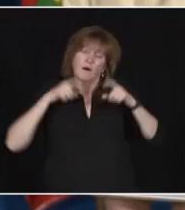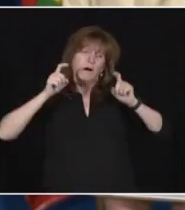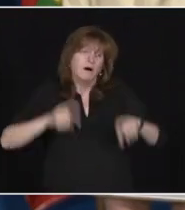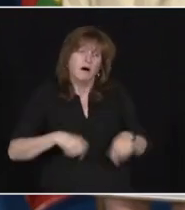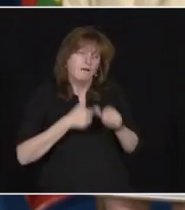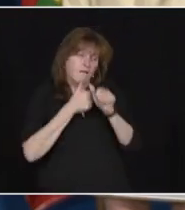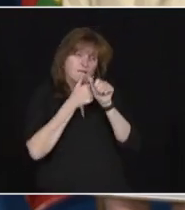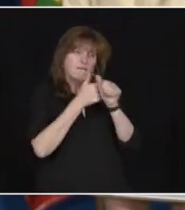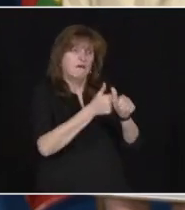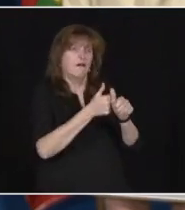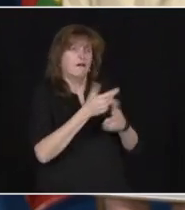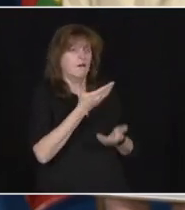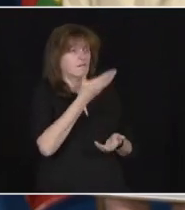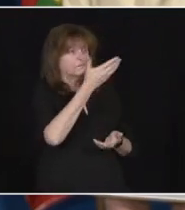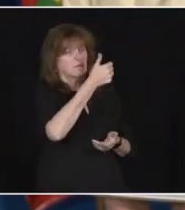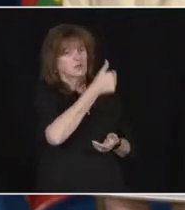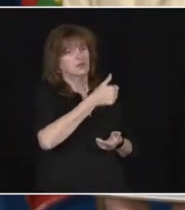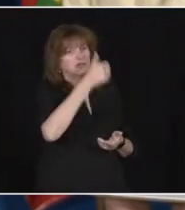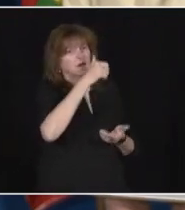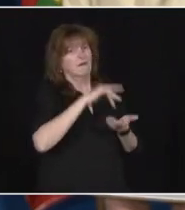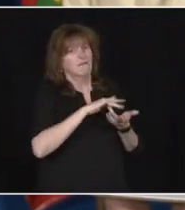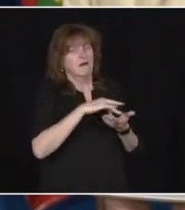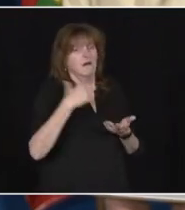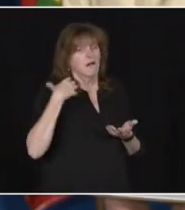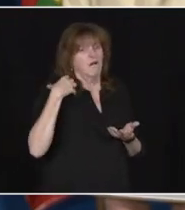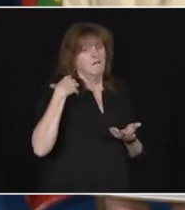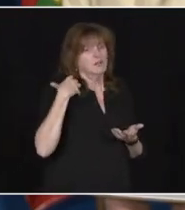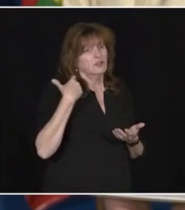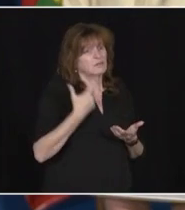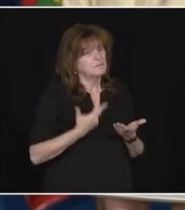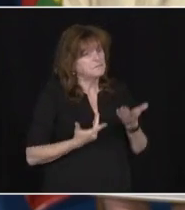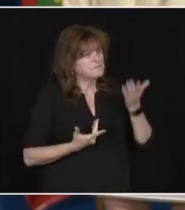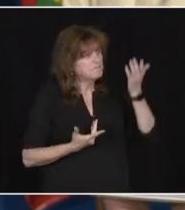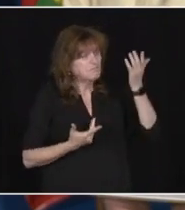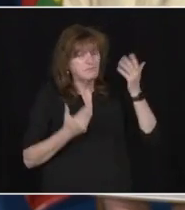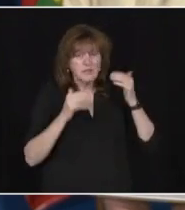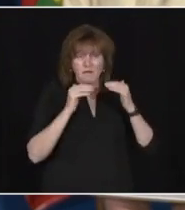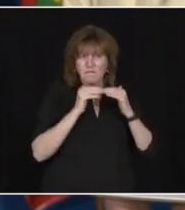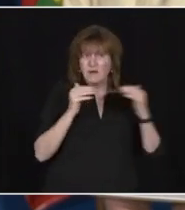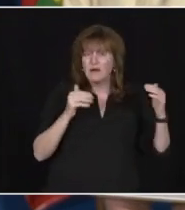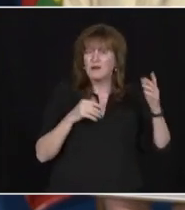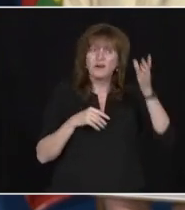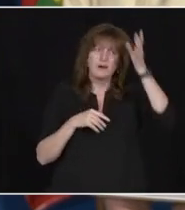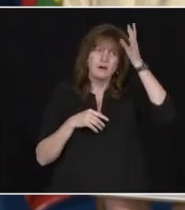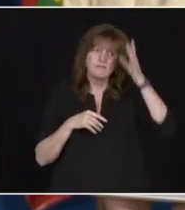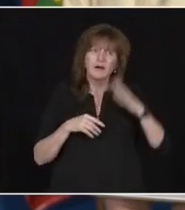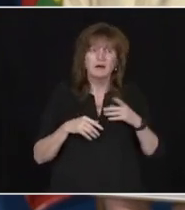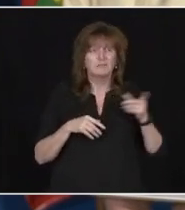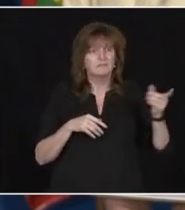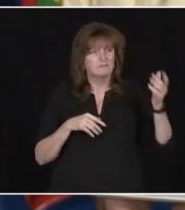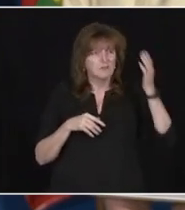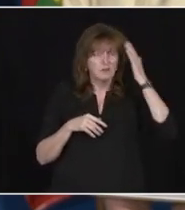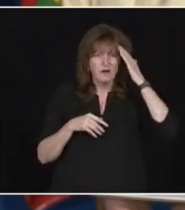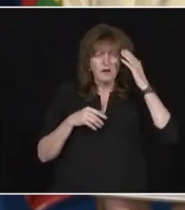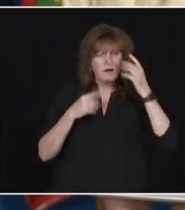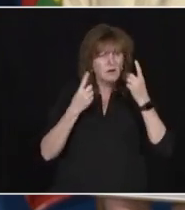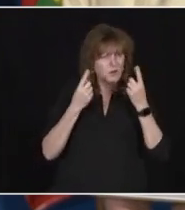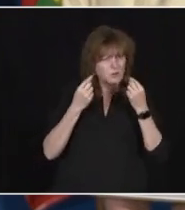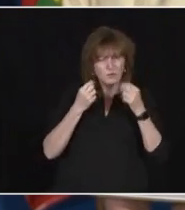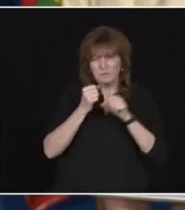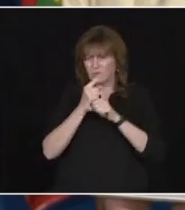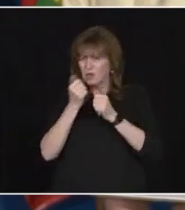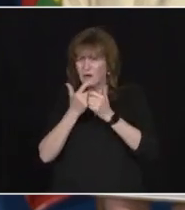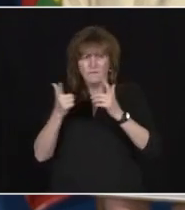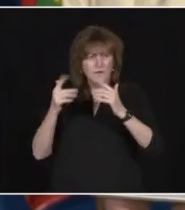put out there. And by the way, he's a very fair gentleman, and he's doing everything he can to make sure he tries to keep